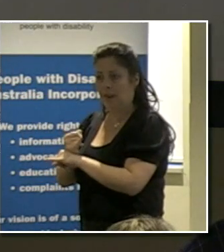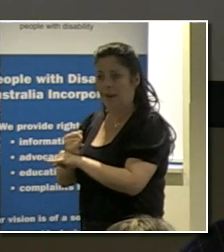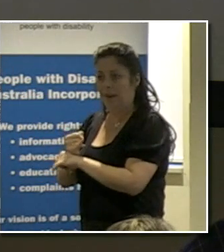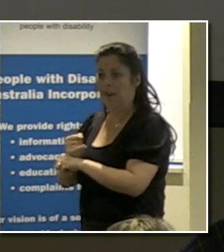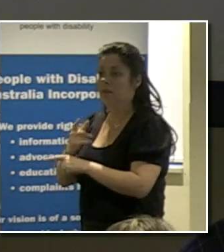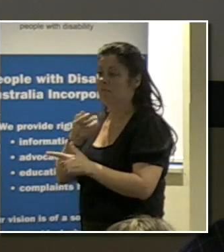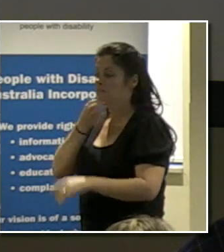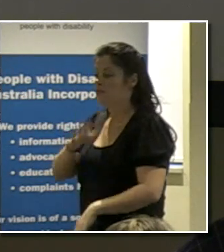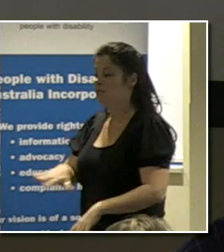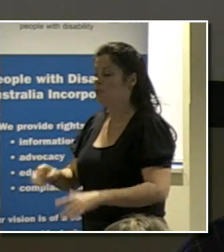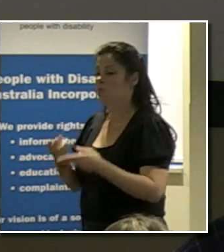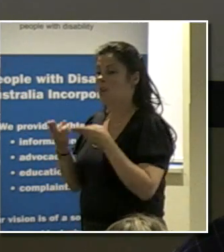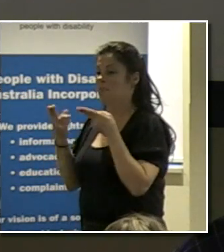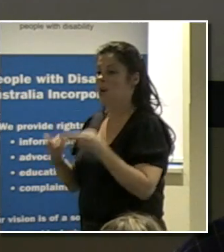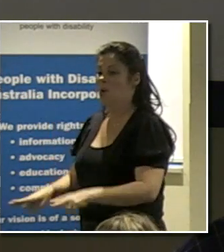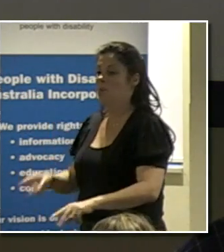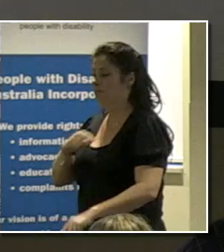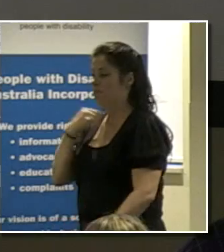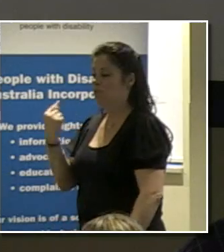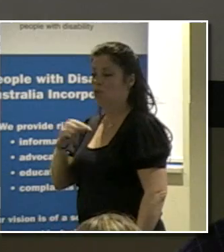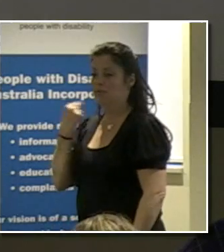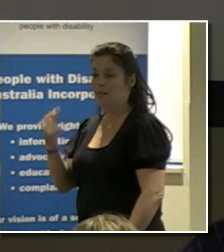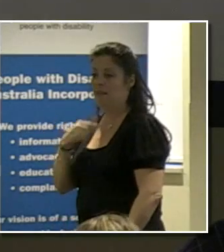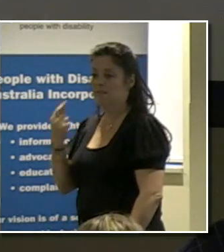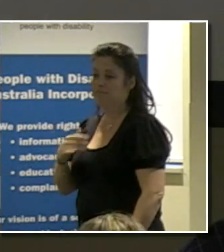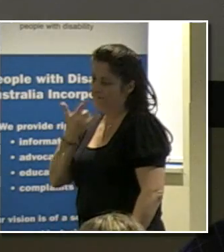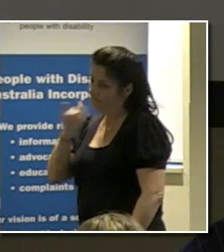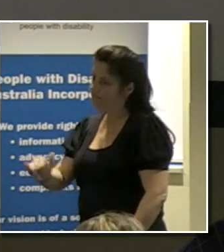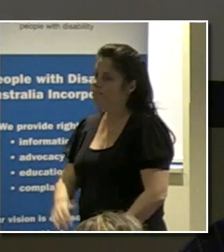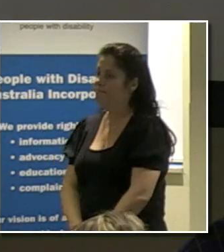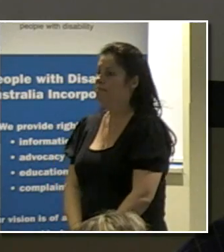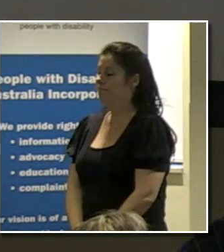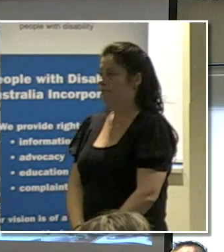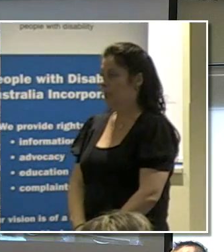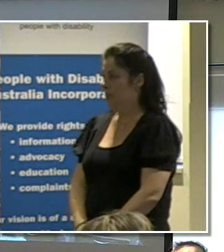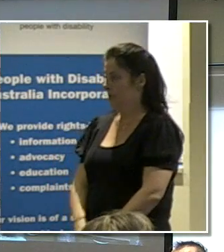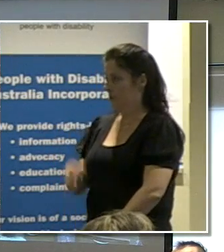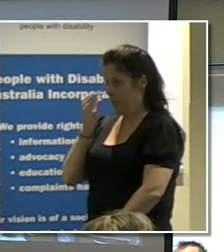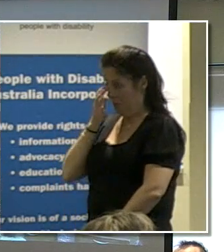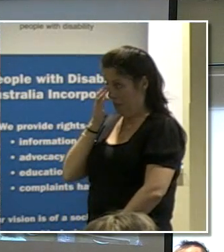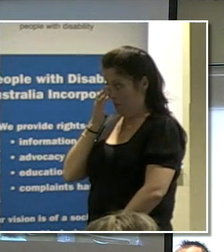the stories that we saw through the White Flower Memorial. Thank you. Thanks.